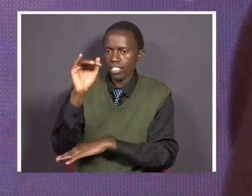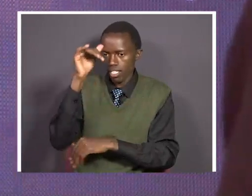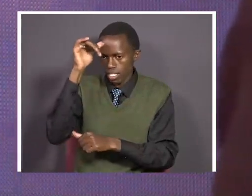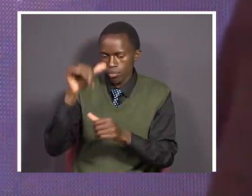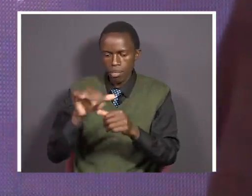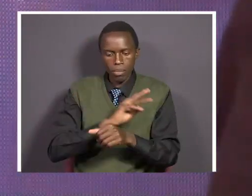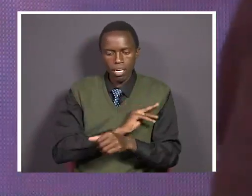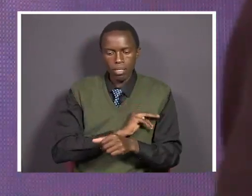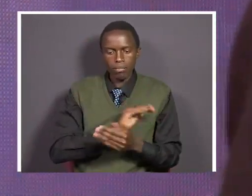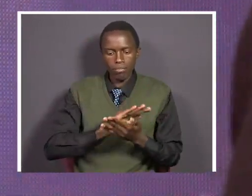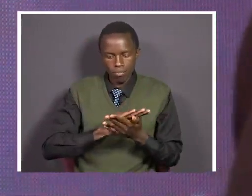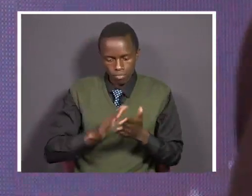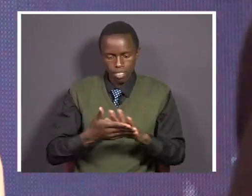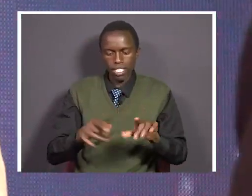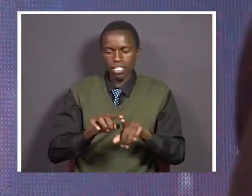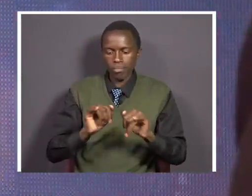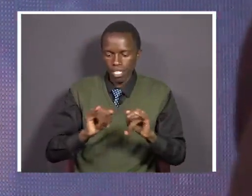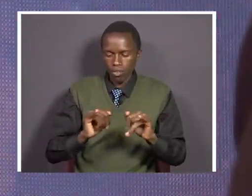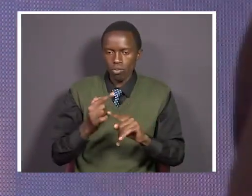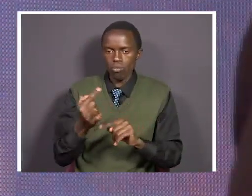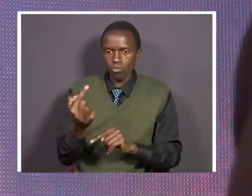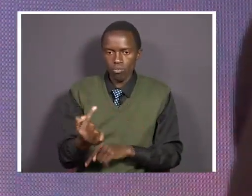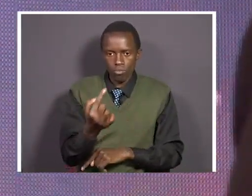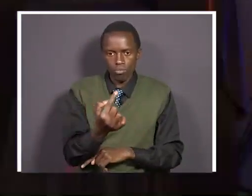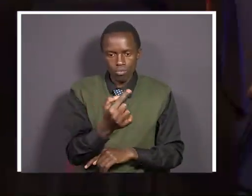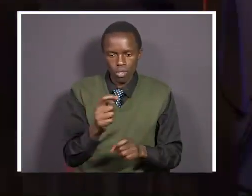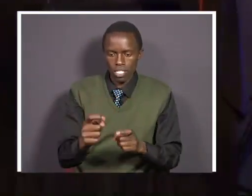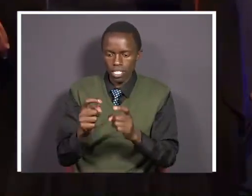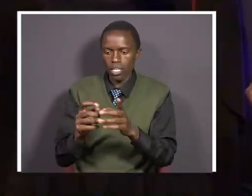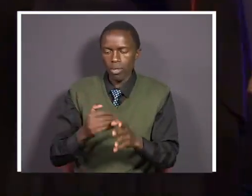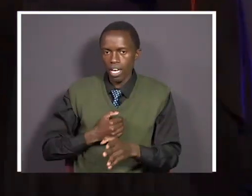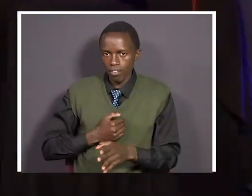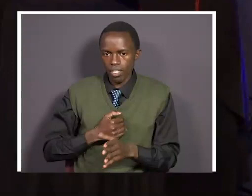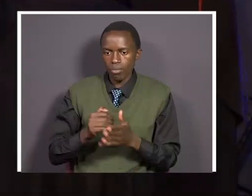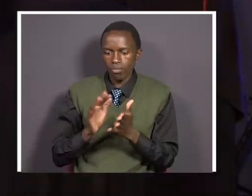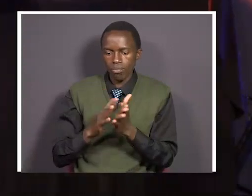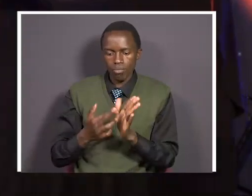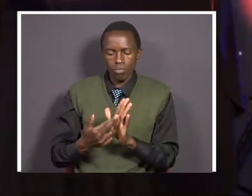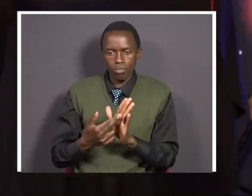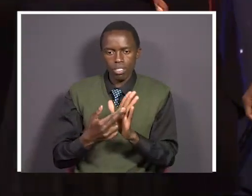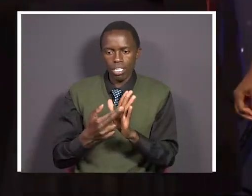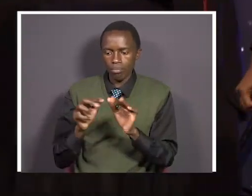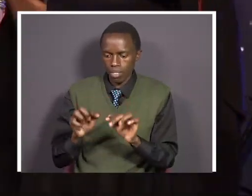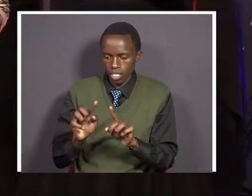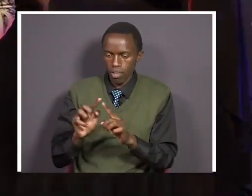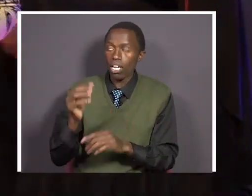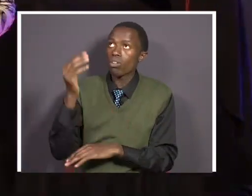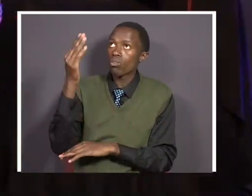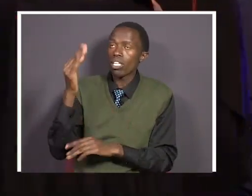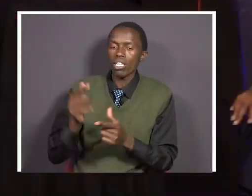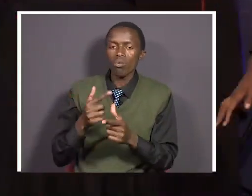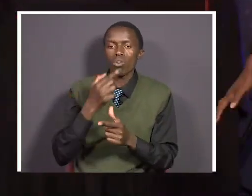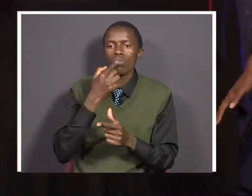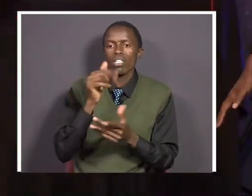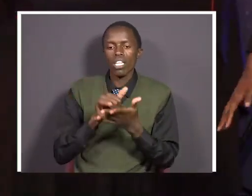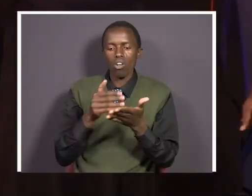remember mercy and wash us and cleanse us from every one of our sins, oh God. We present ourselves to you and we